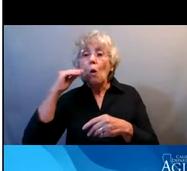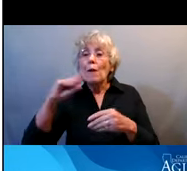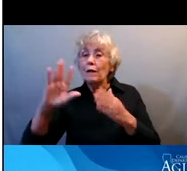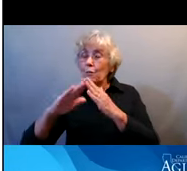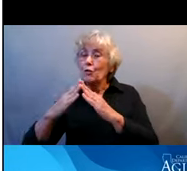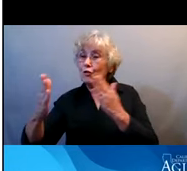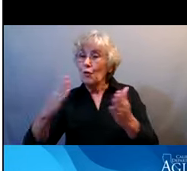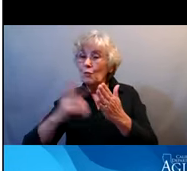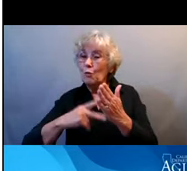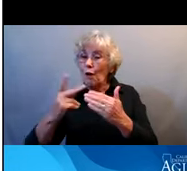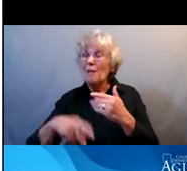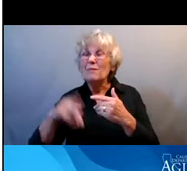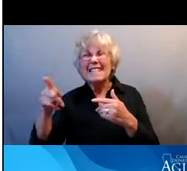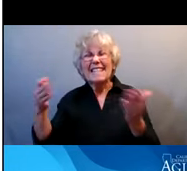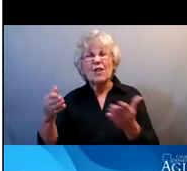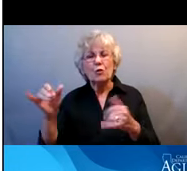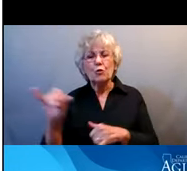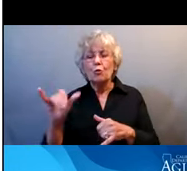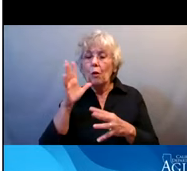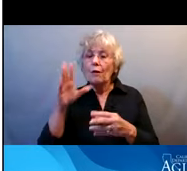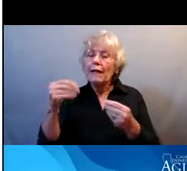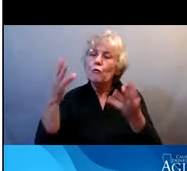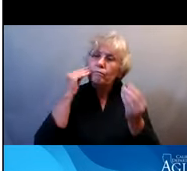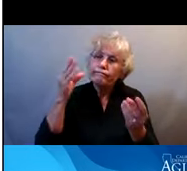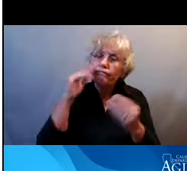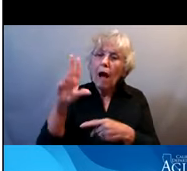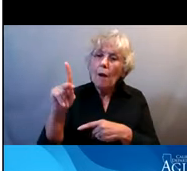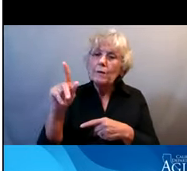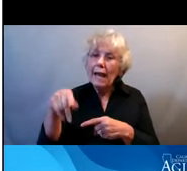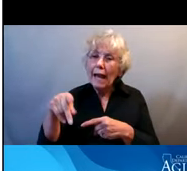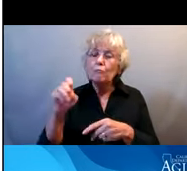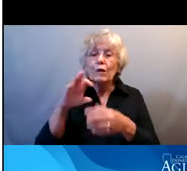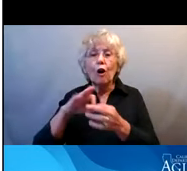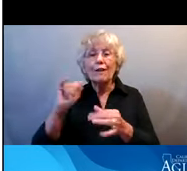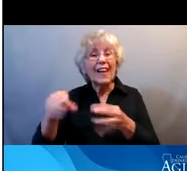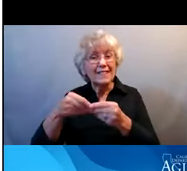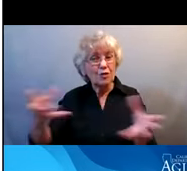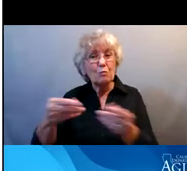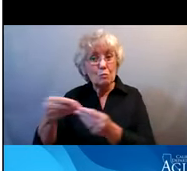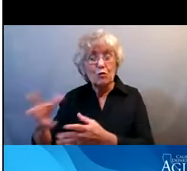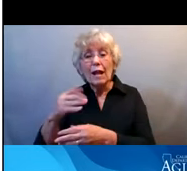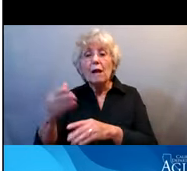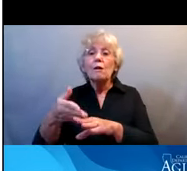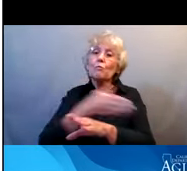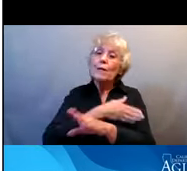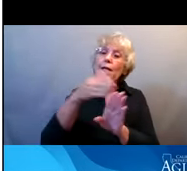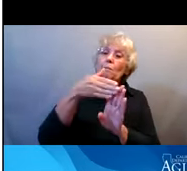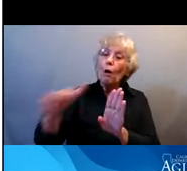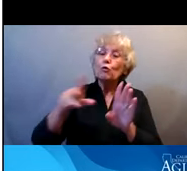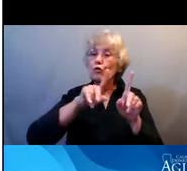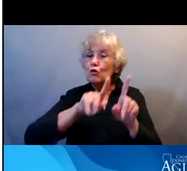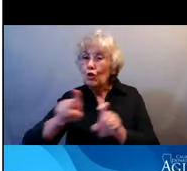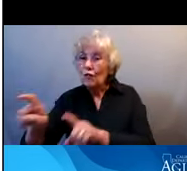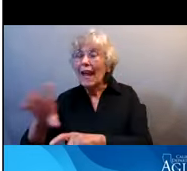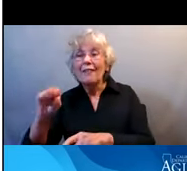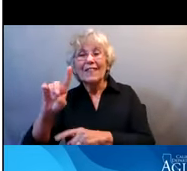Programs is here as well to give people an update on the distribution and the pre and post survey and data work that we are